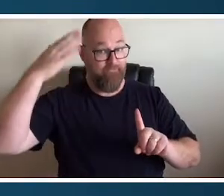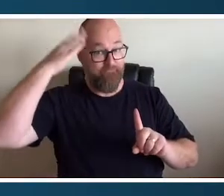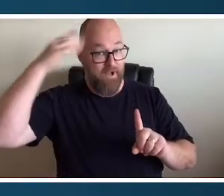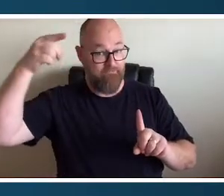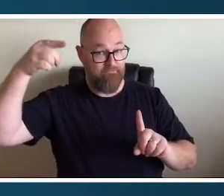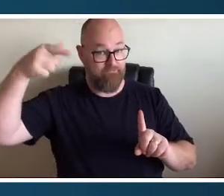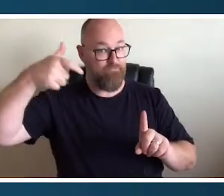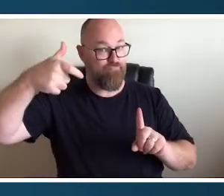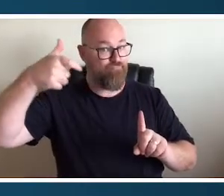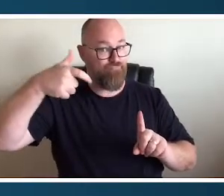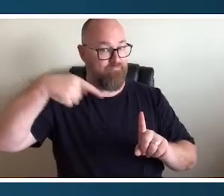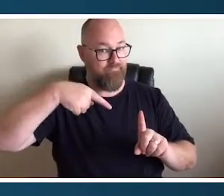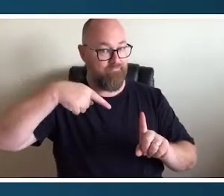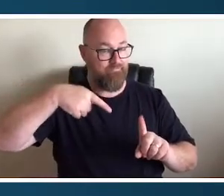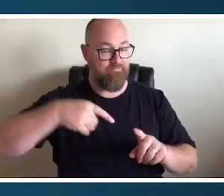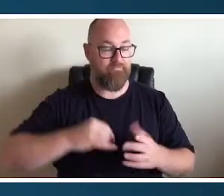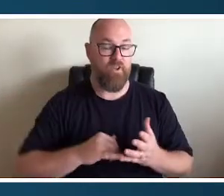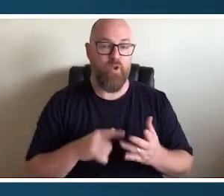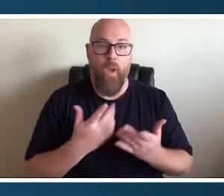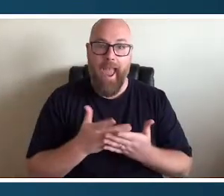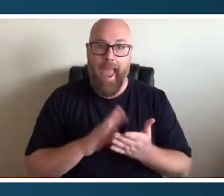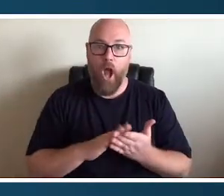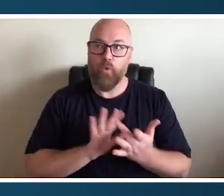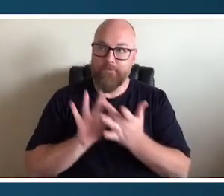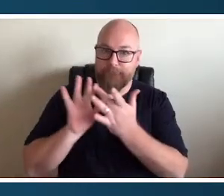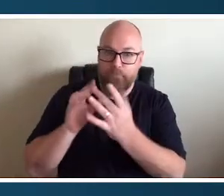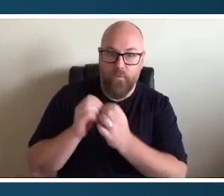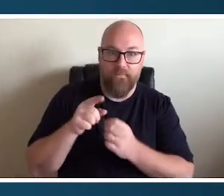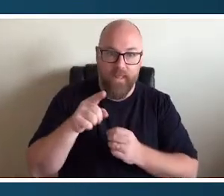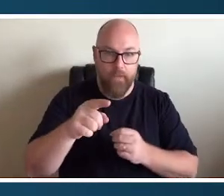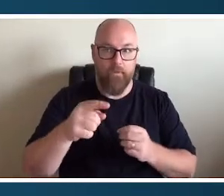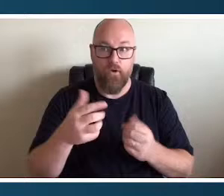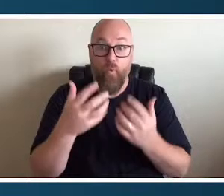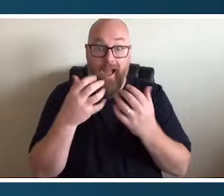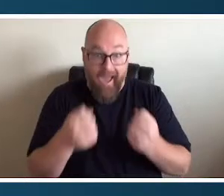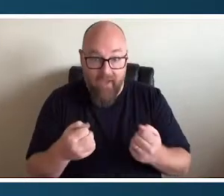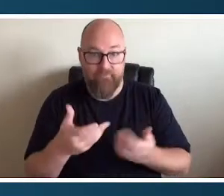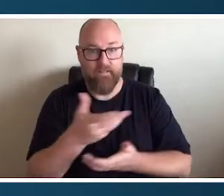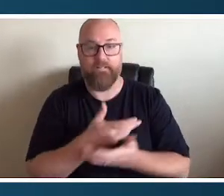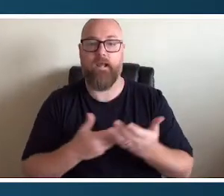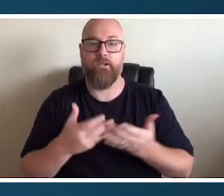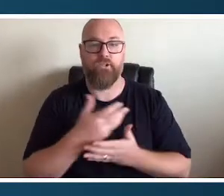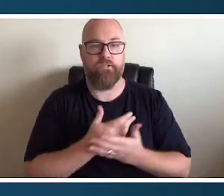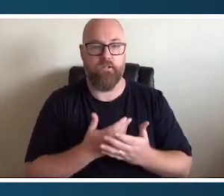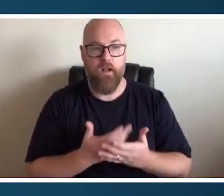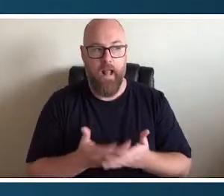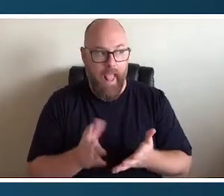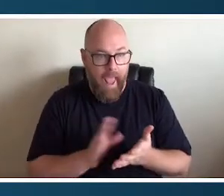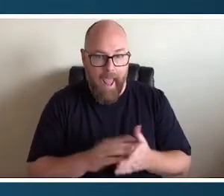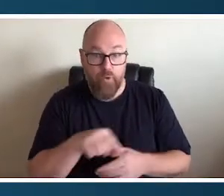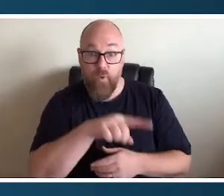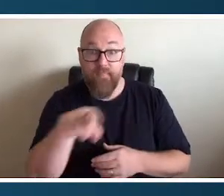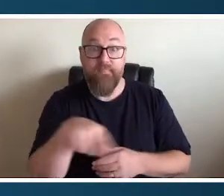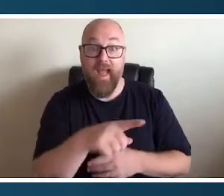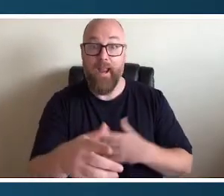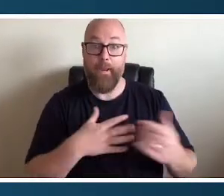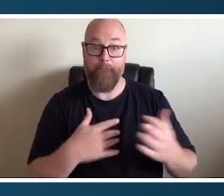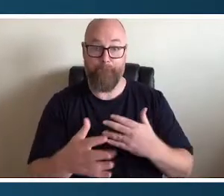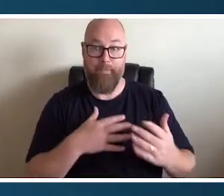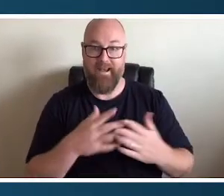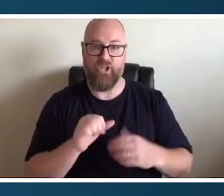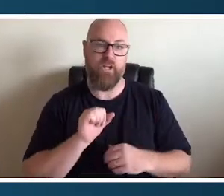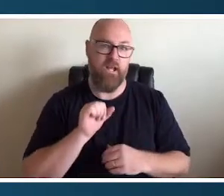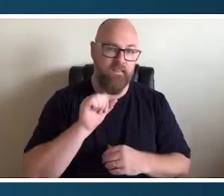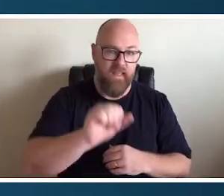engage with them actually to have these discussions in relation to how do they manage the dynamics of power at